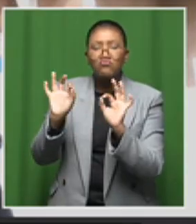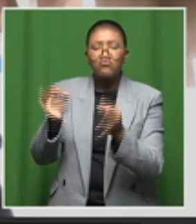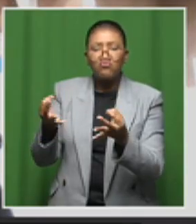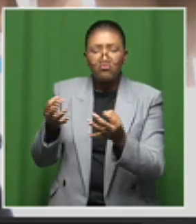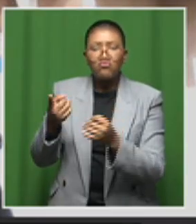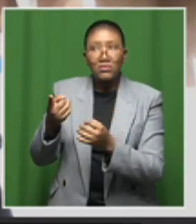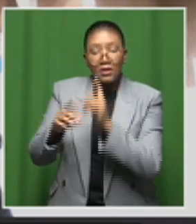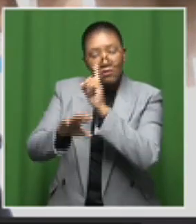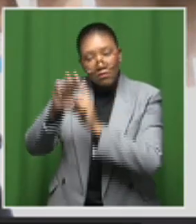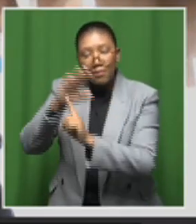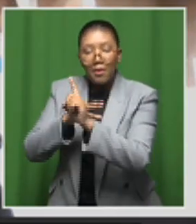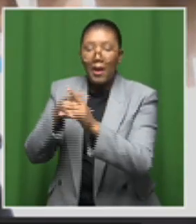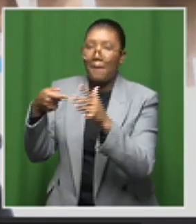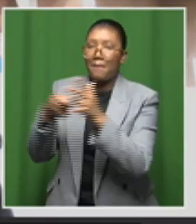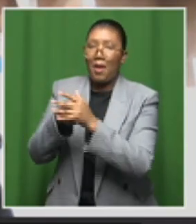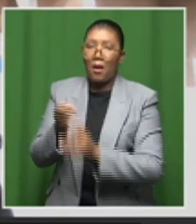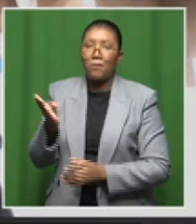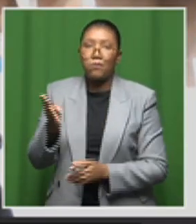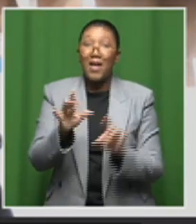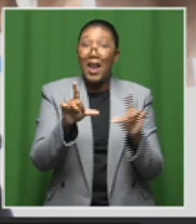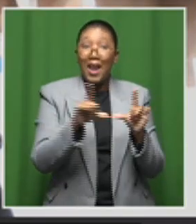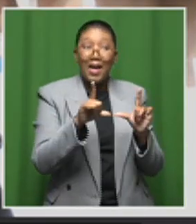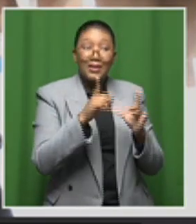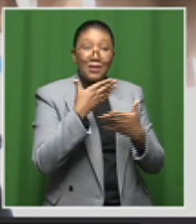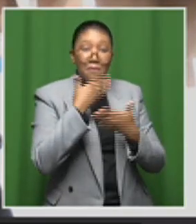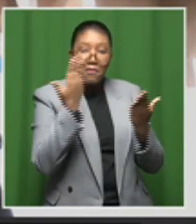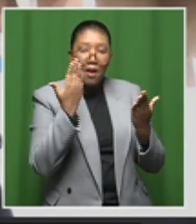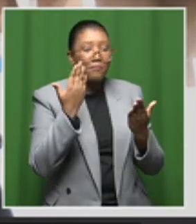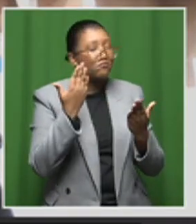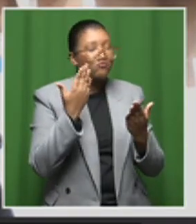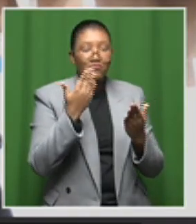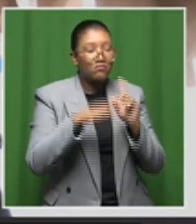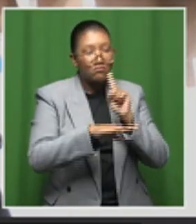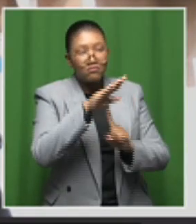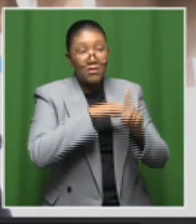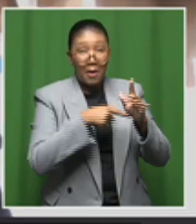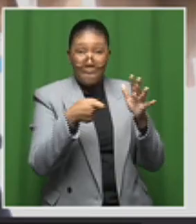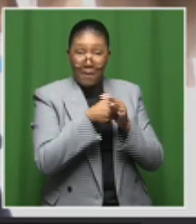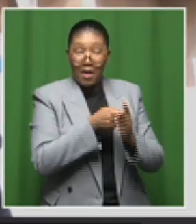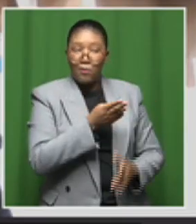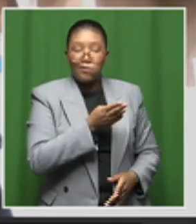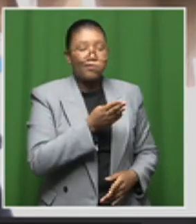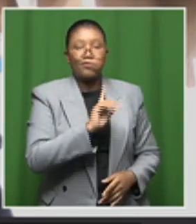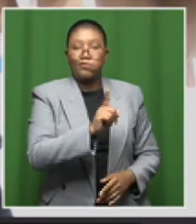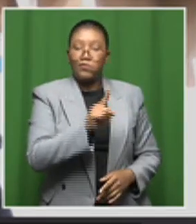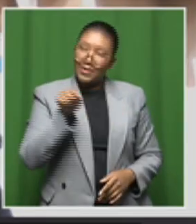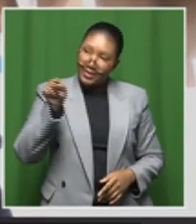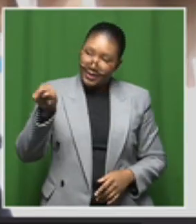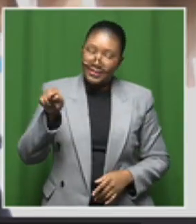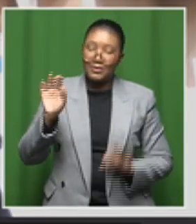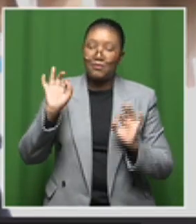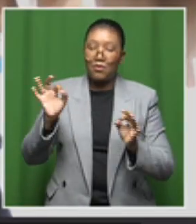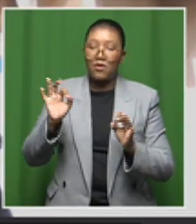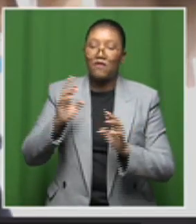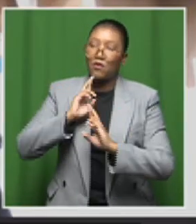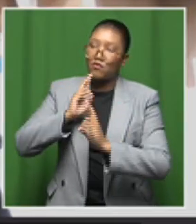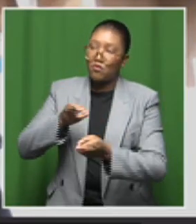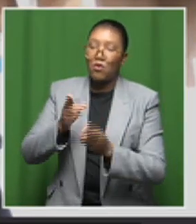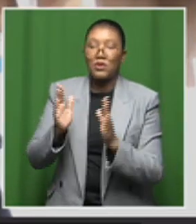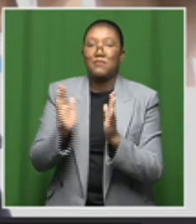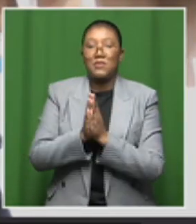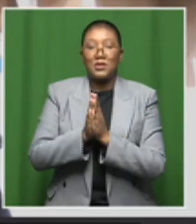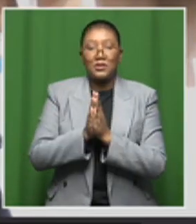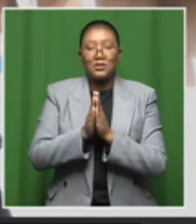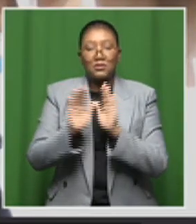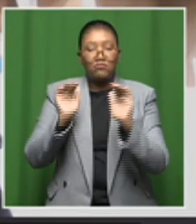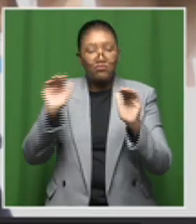would urge them that please go to your nearest pharmacy, report this, and that pharmacist will tell us. But we have to be notified so that